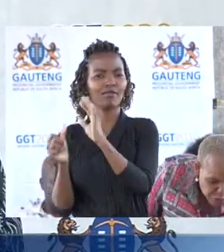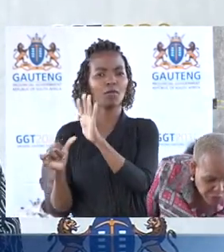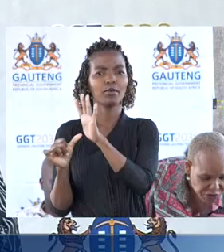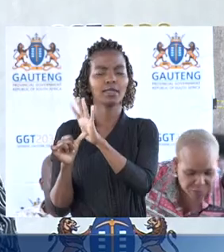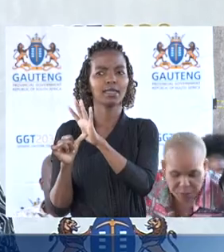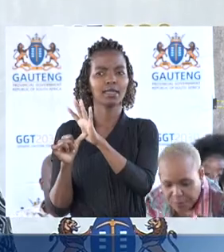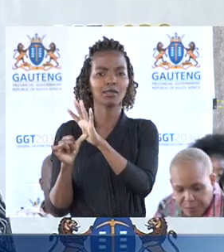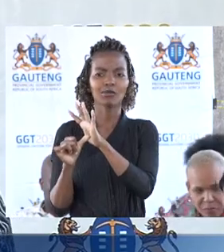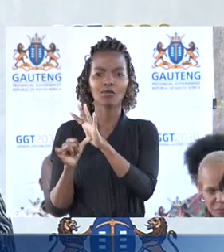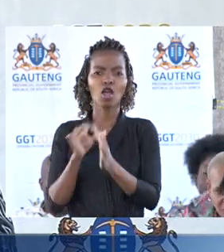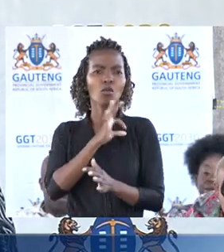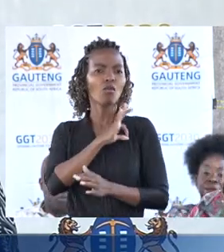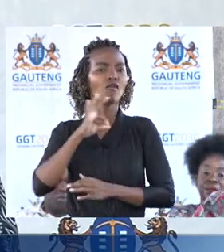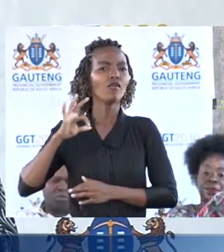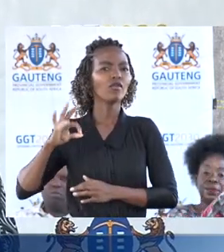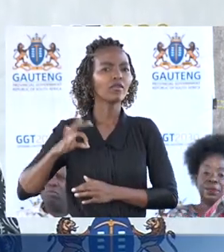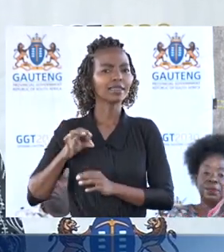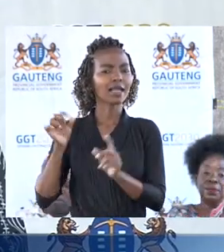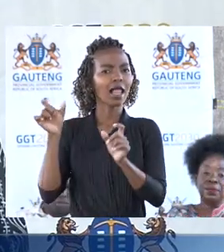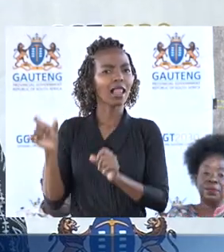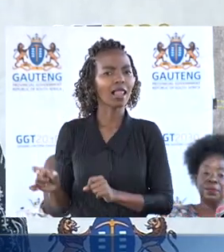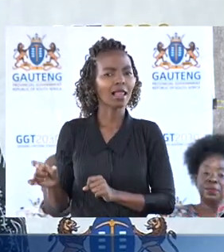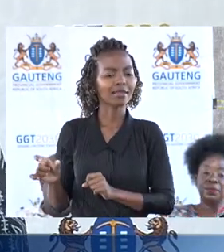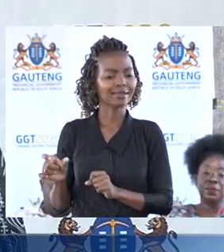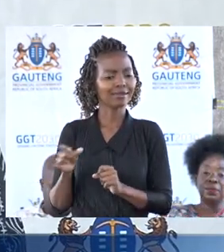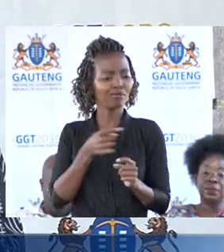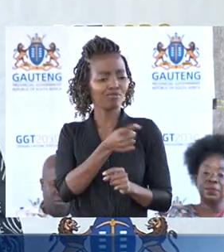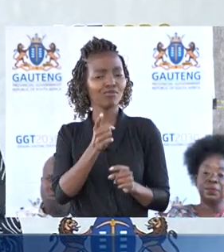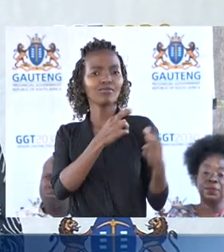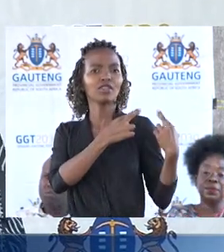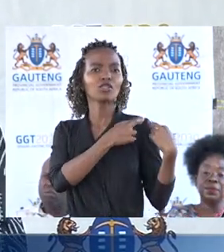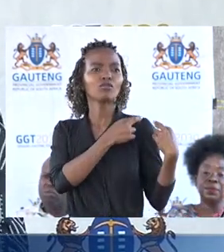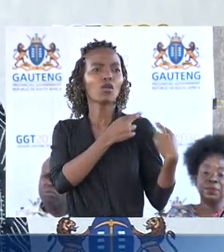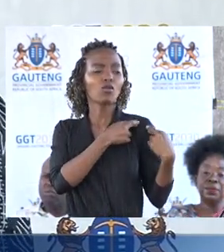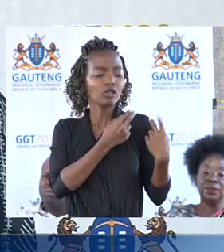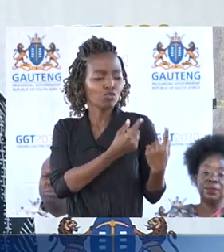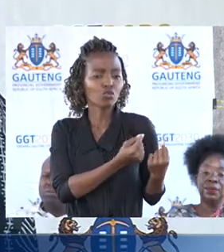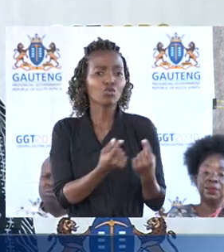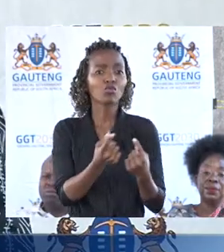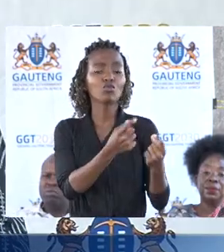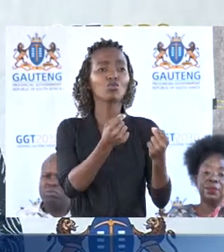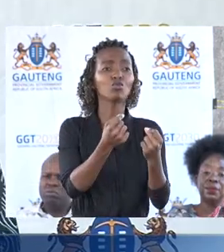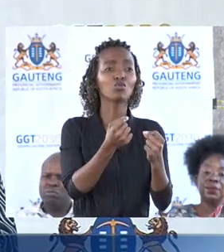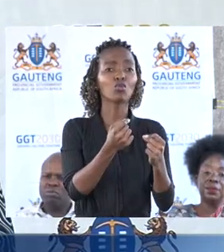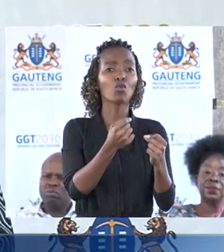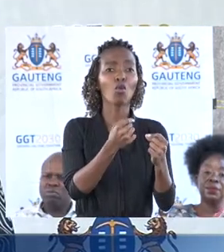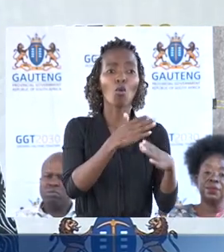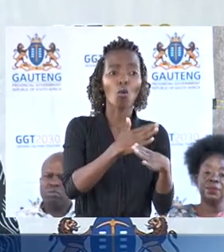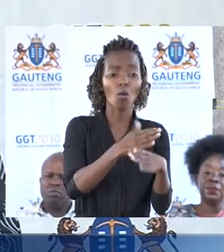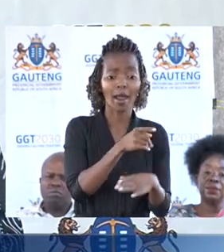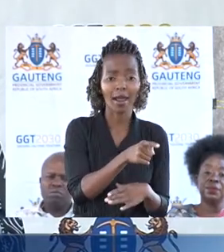Even our officials that are responsible for executing some of the tasks that we have given